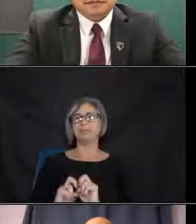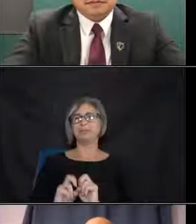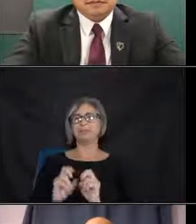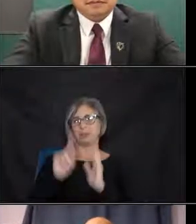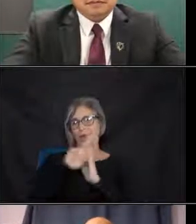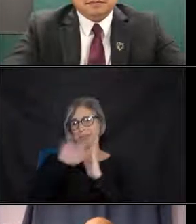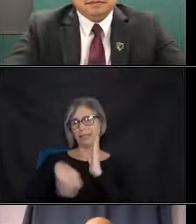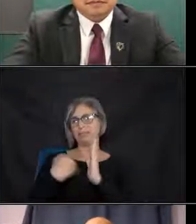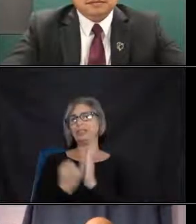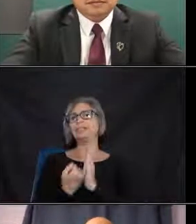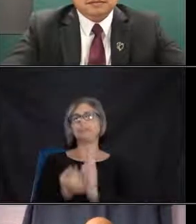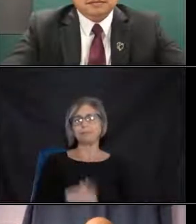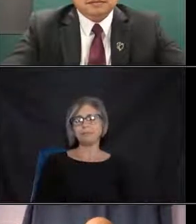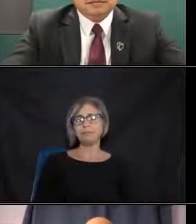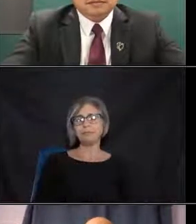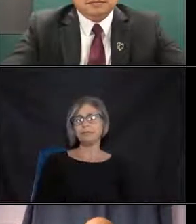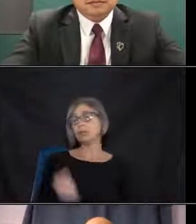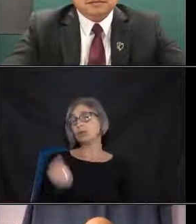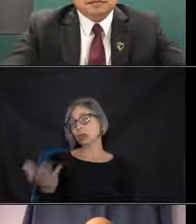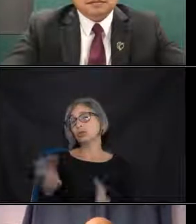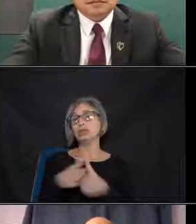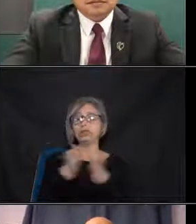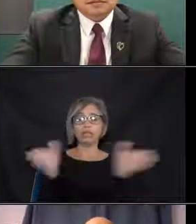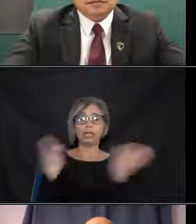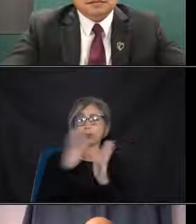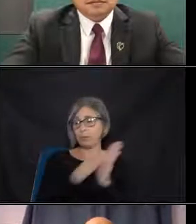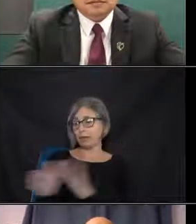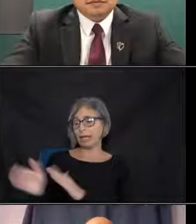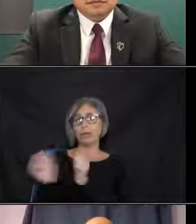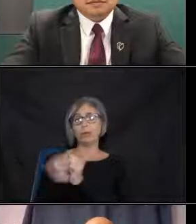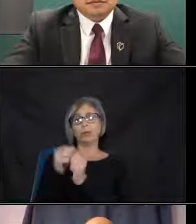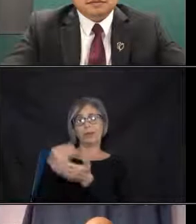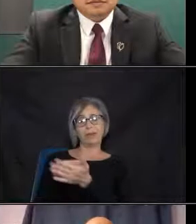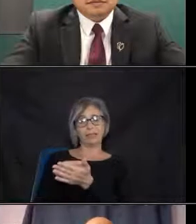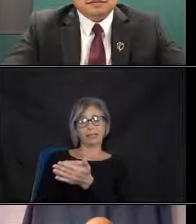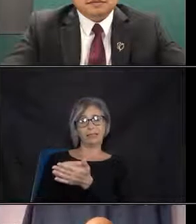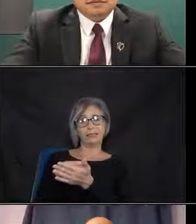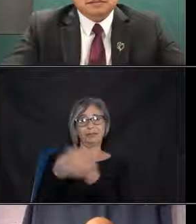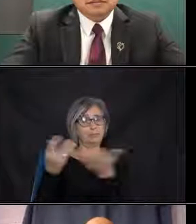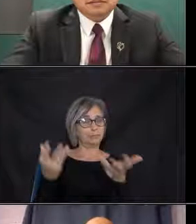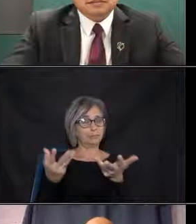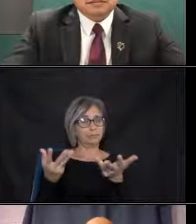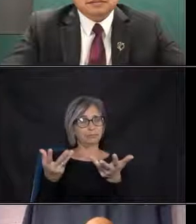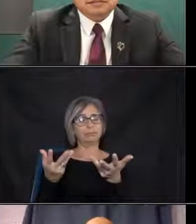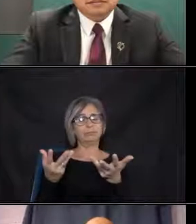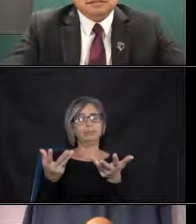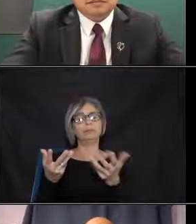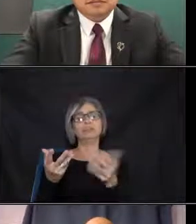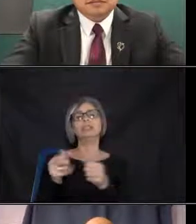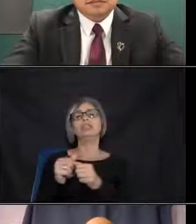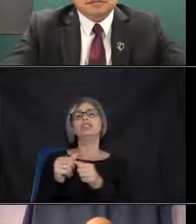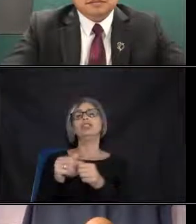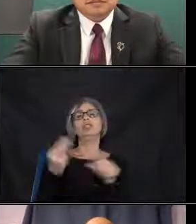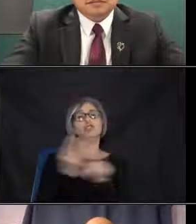project. And our general plan with the funds is to split the